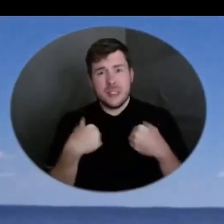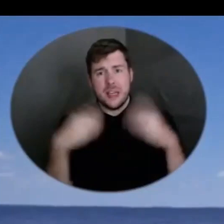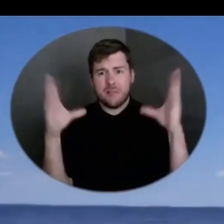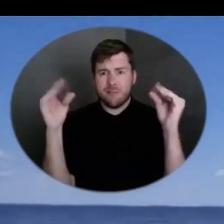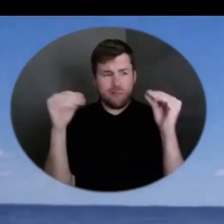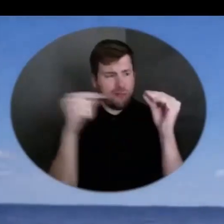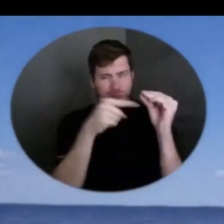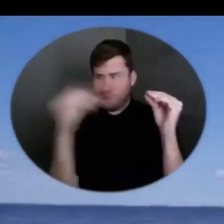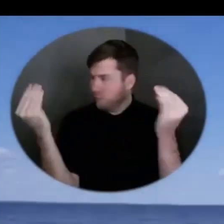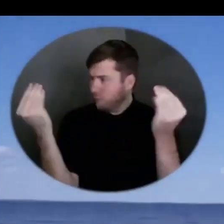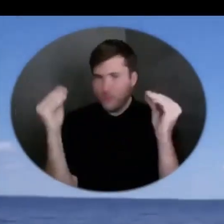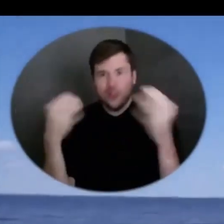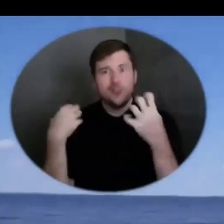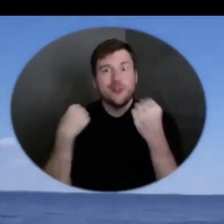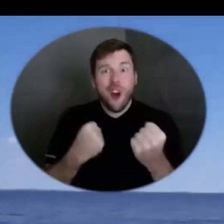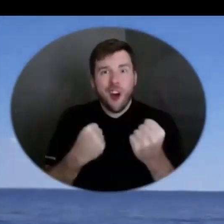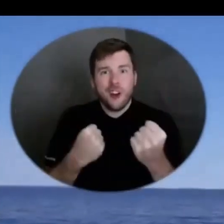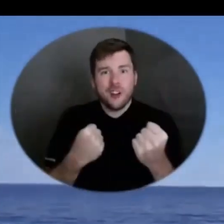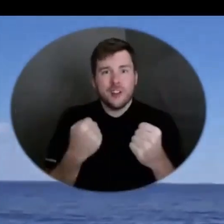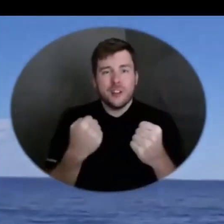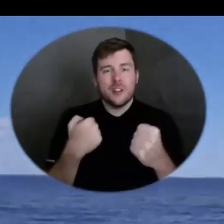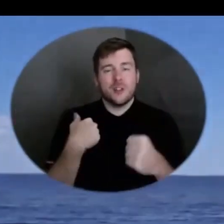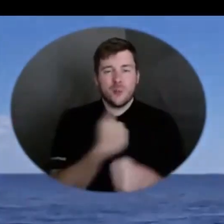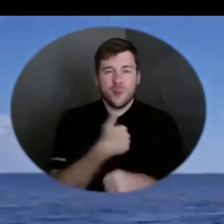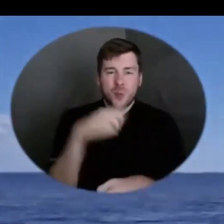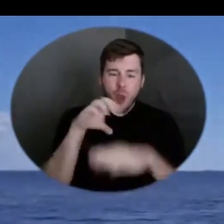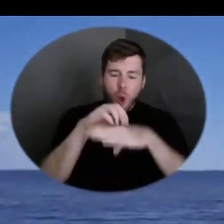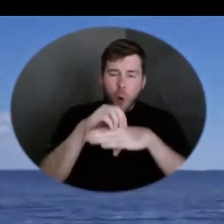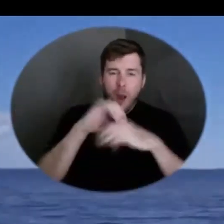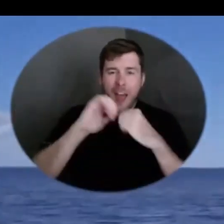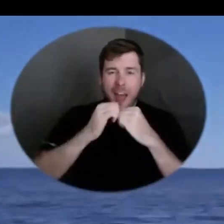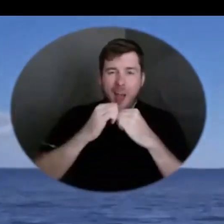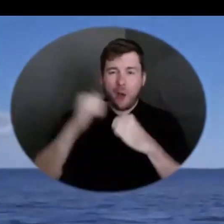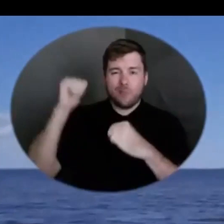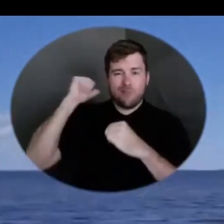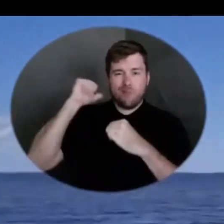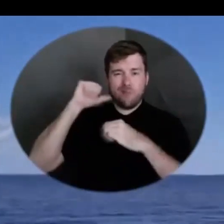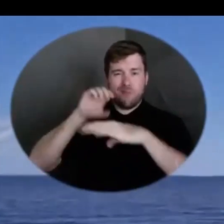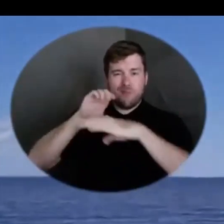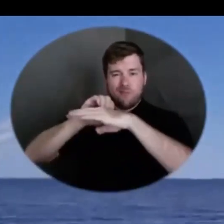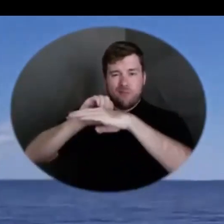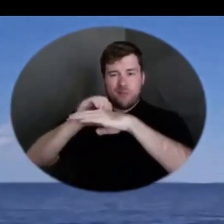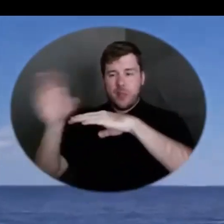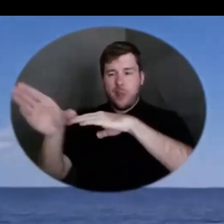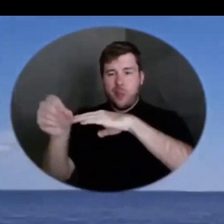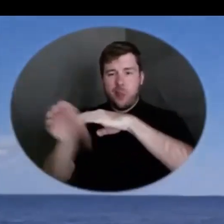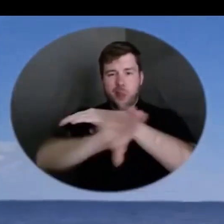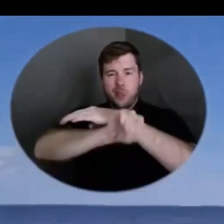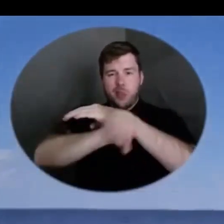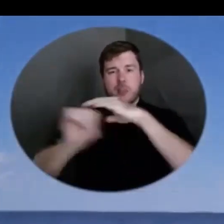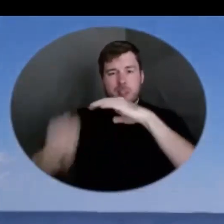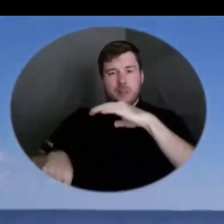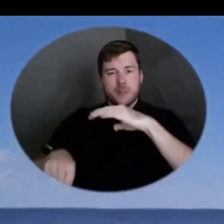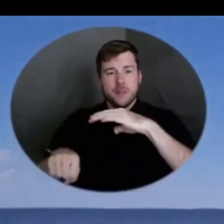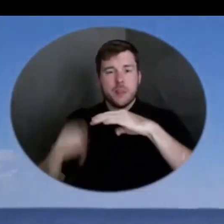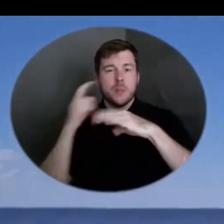we're kind of holding him in a particular way, which is with his arm back here that's connected to his main body or his carapace. You see his two